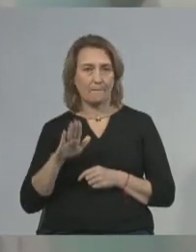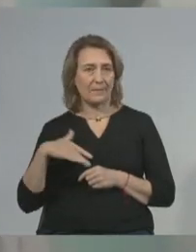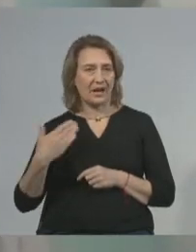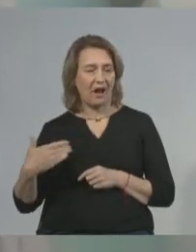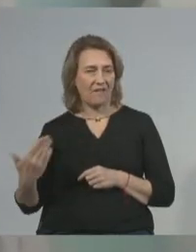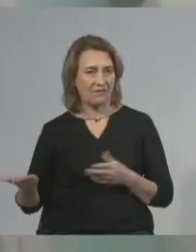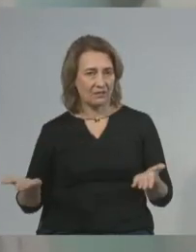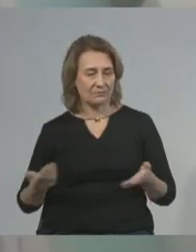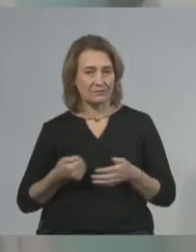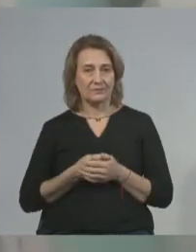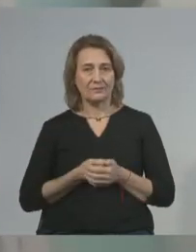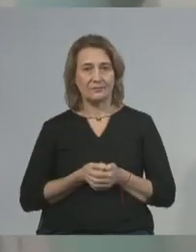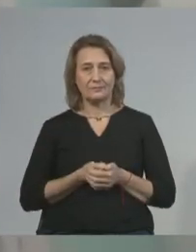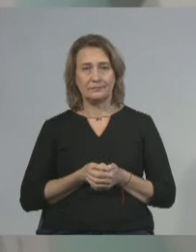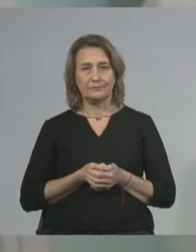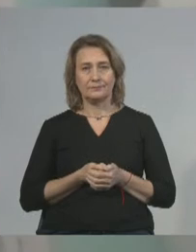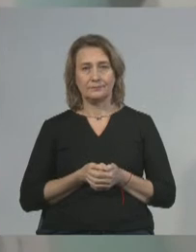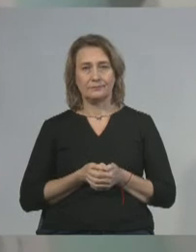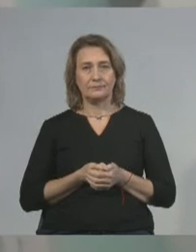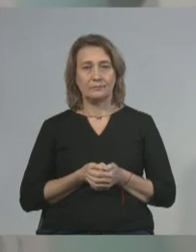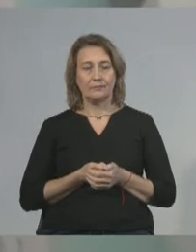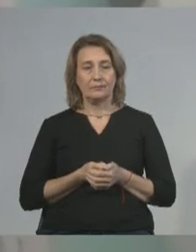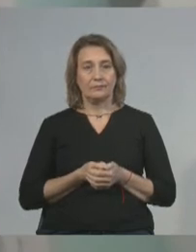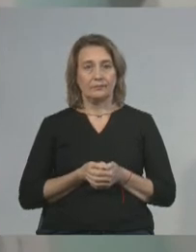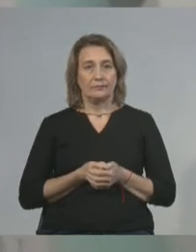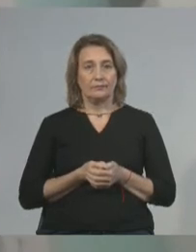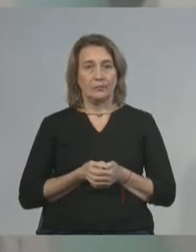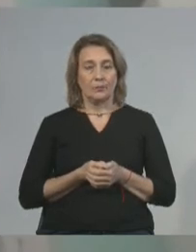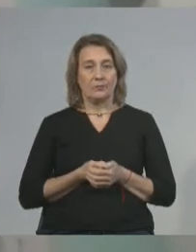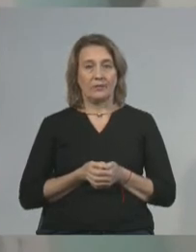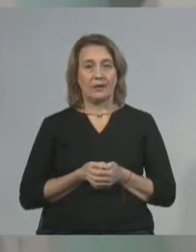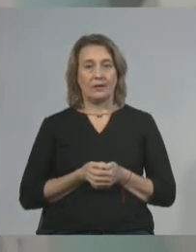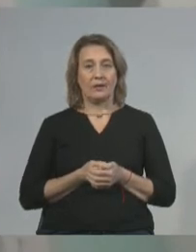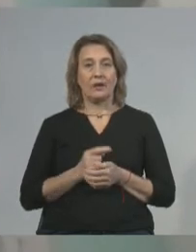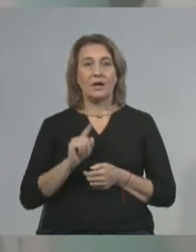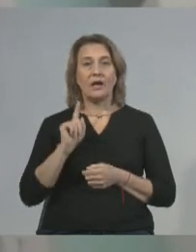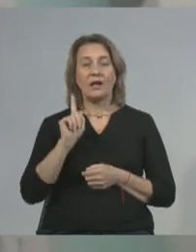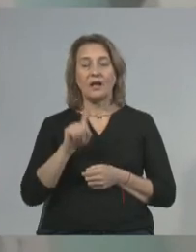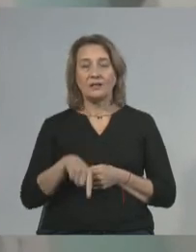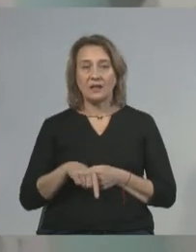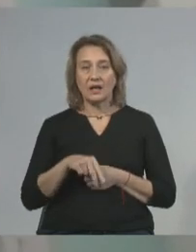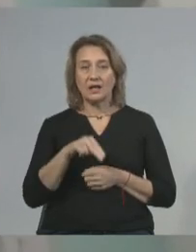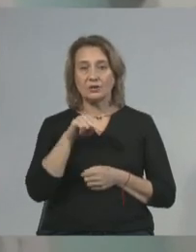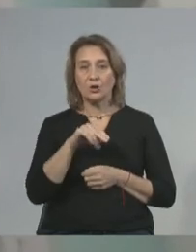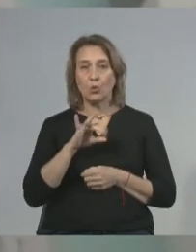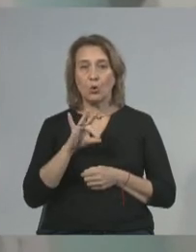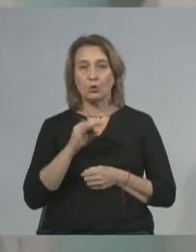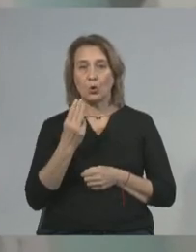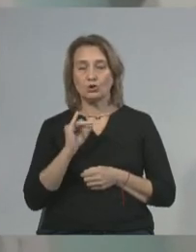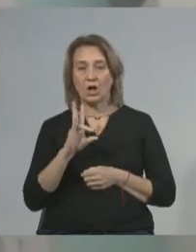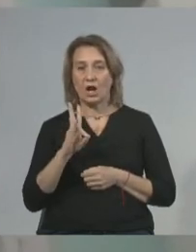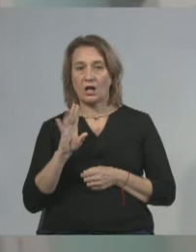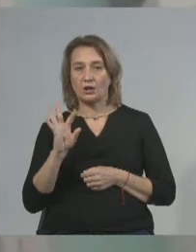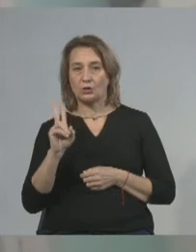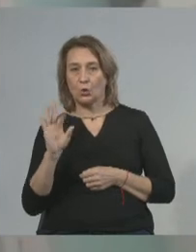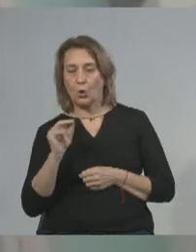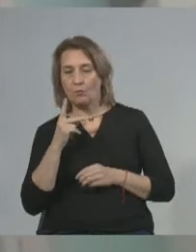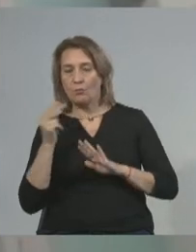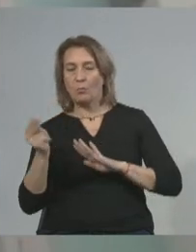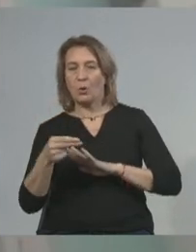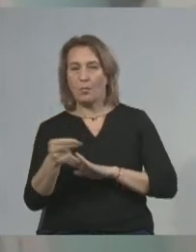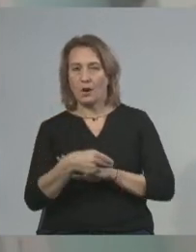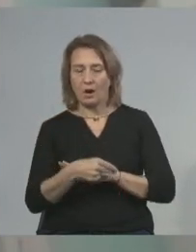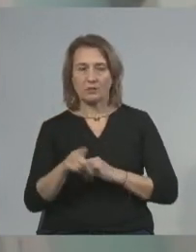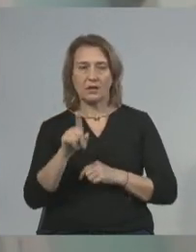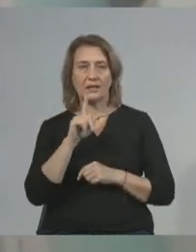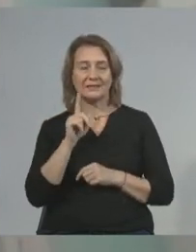battalion it switches from poroshenko propaganda to zelensky propaganda the